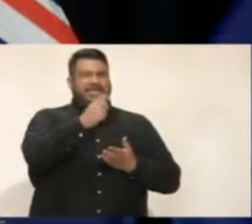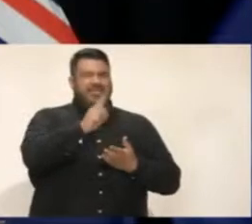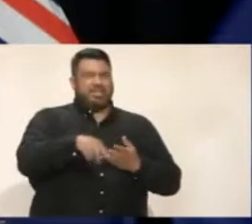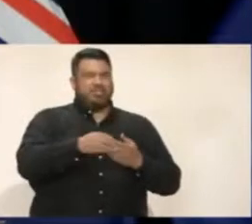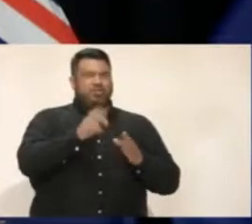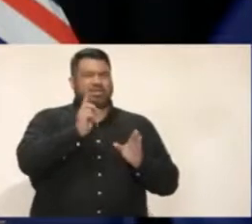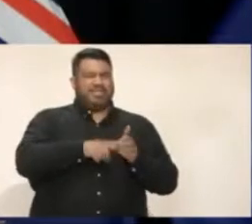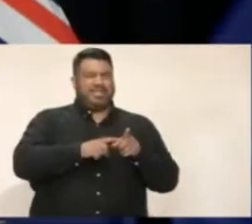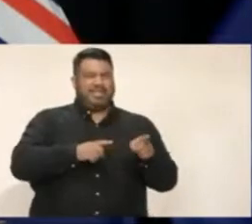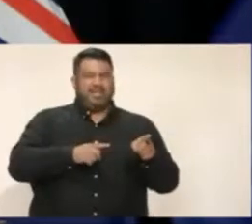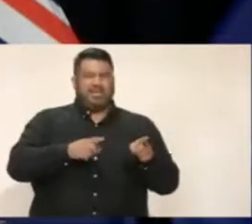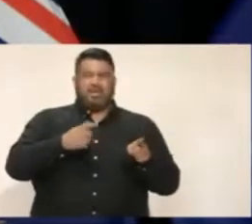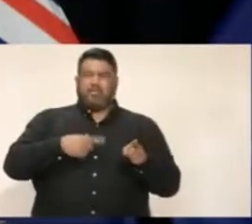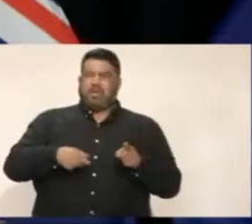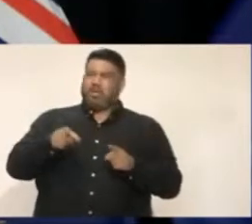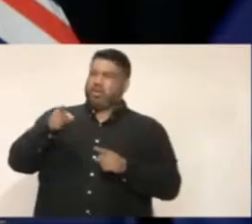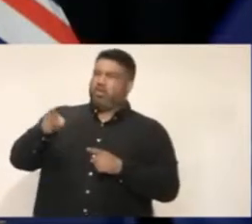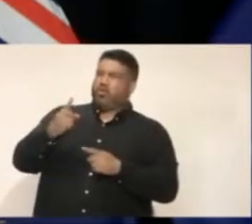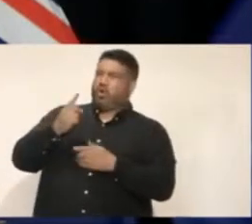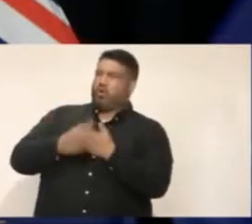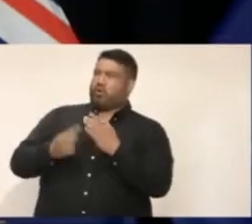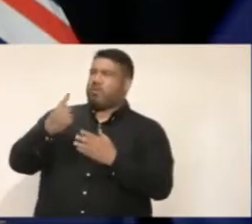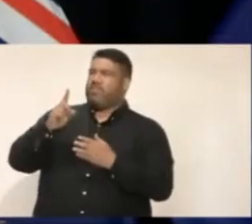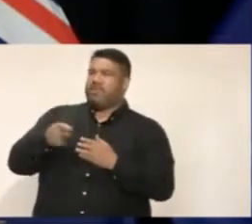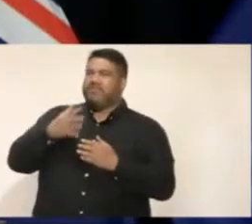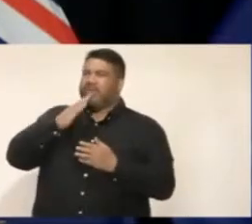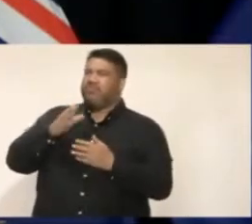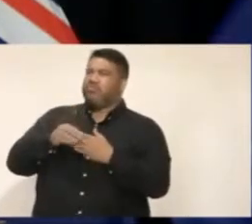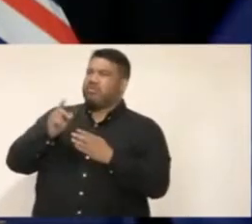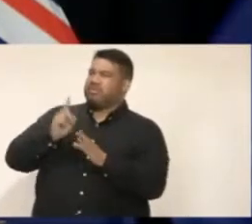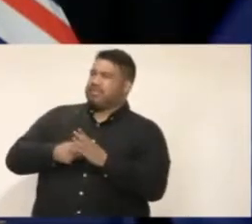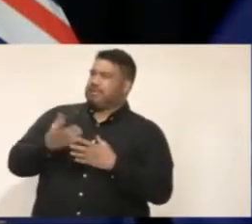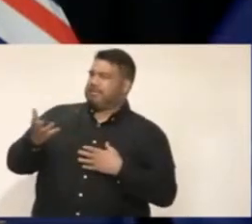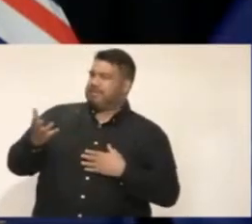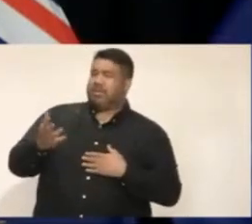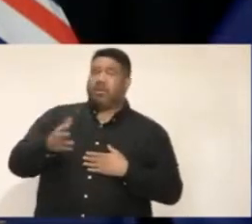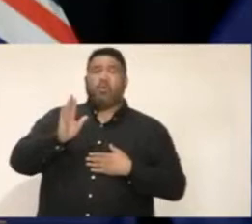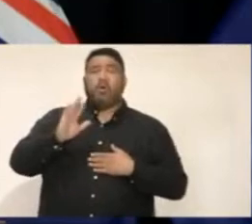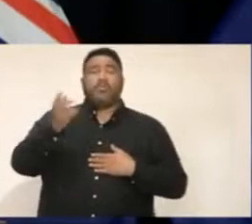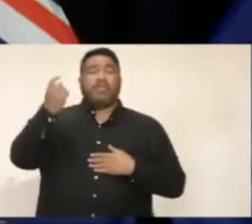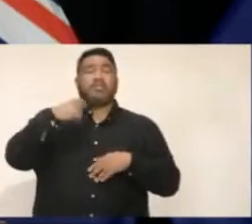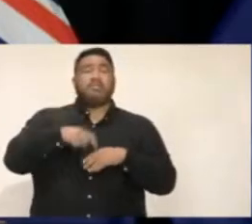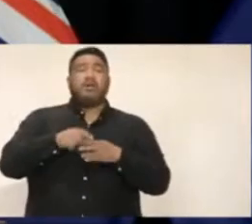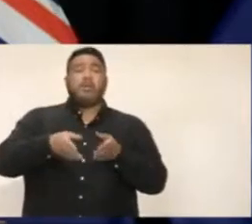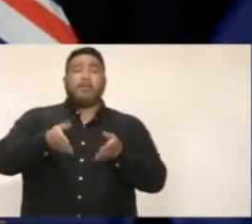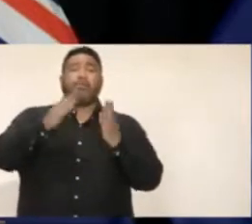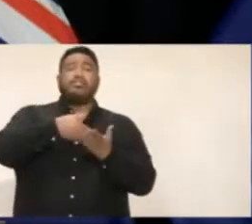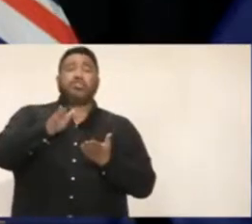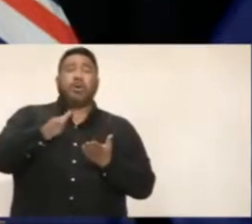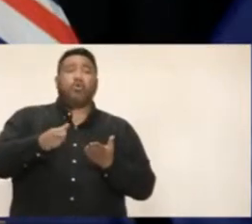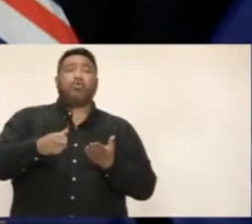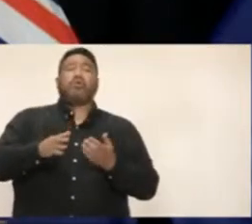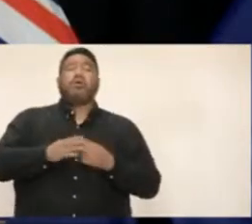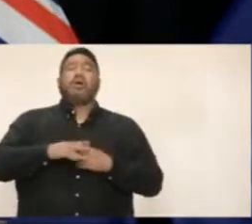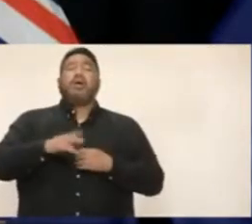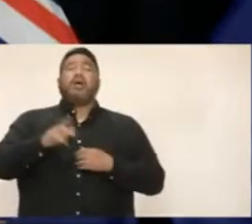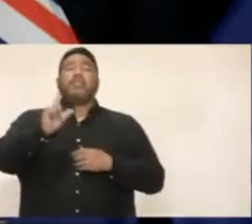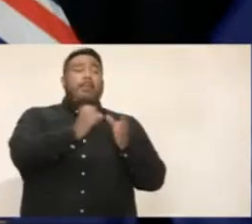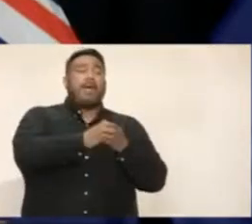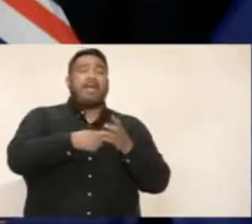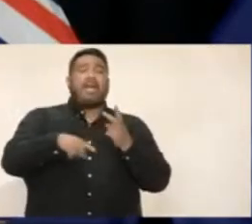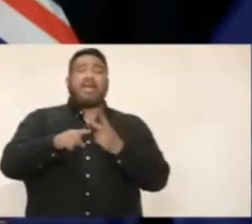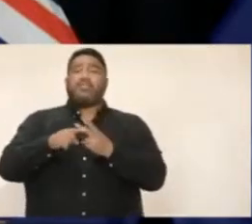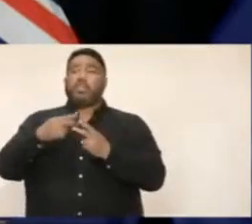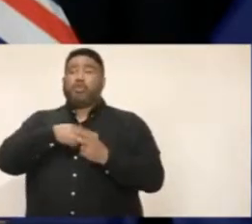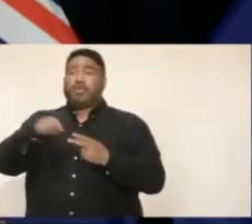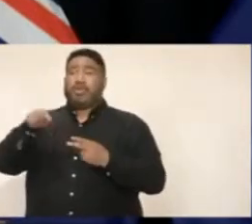you $1,500 a year? Essentially, at the time that the building was sold, there was an arrangement made between the two parties, between the Labour Party and the Union,